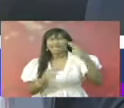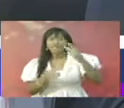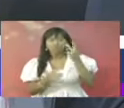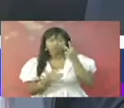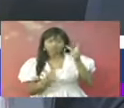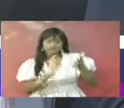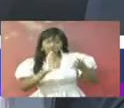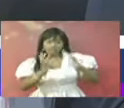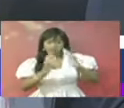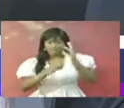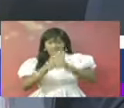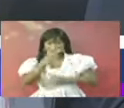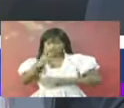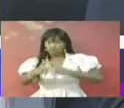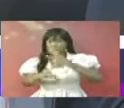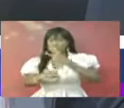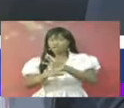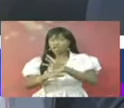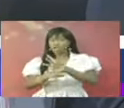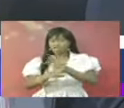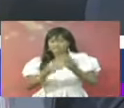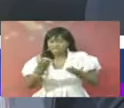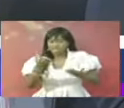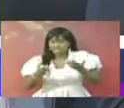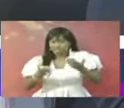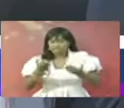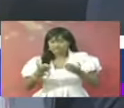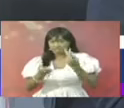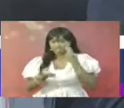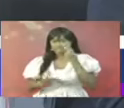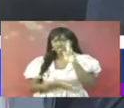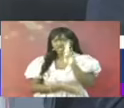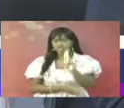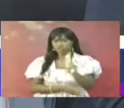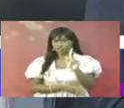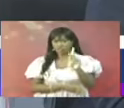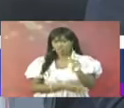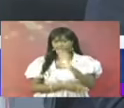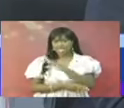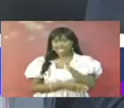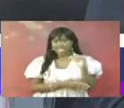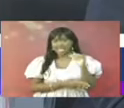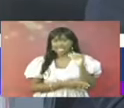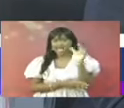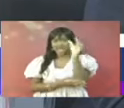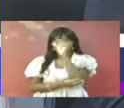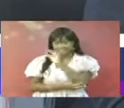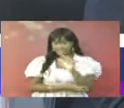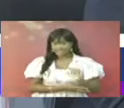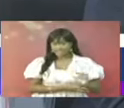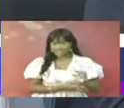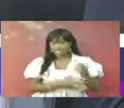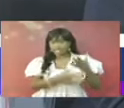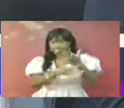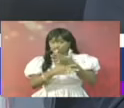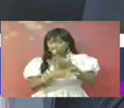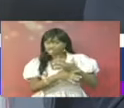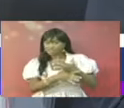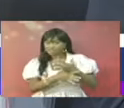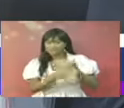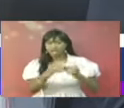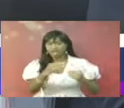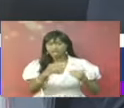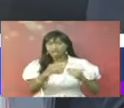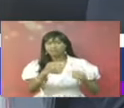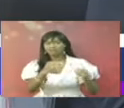countries above and below that global average, you would note that the UK and Italy and Germany are also above the global average, and that is because